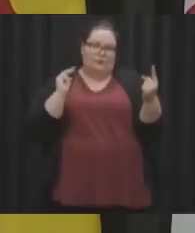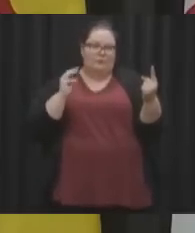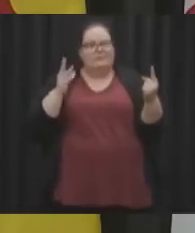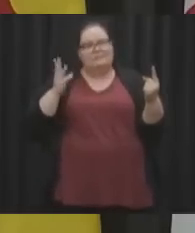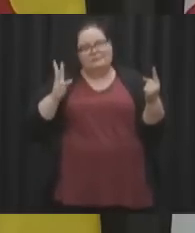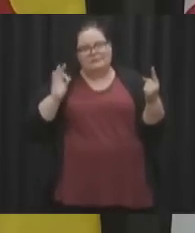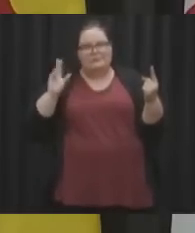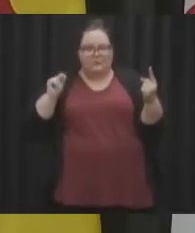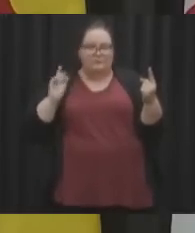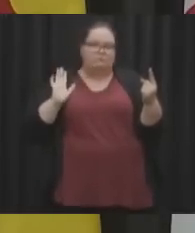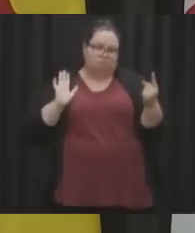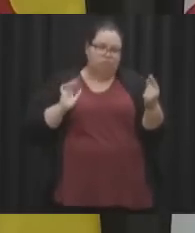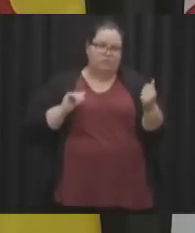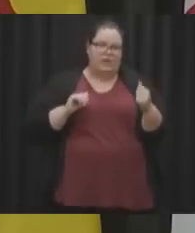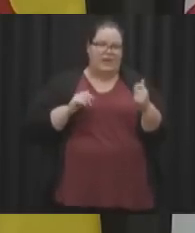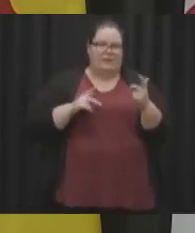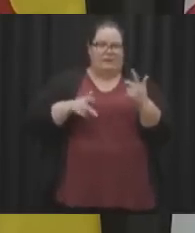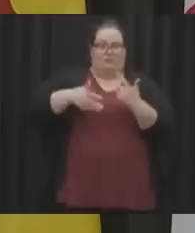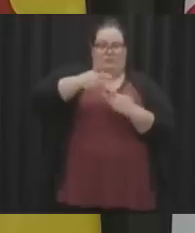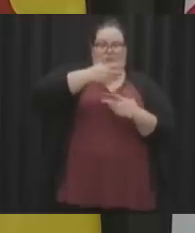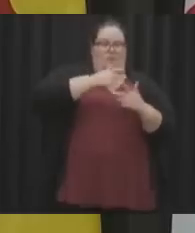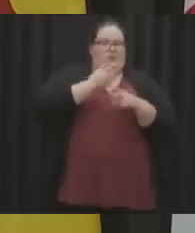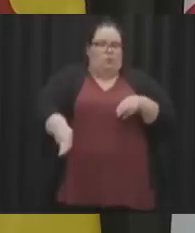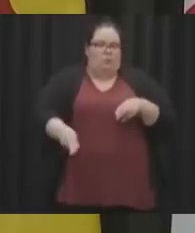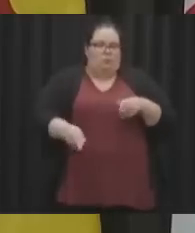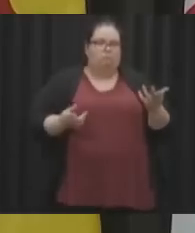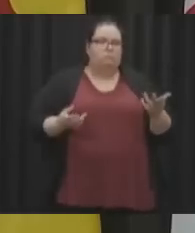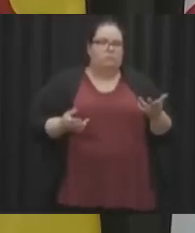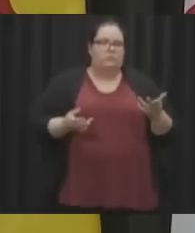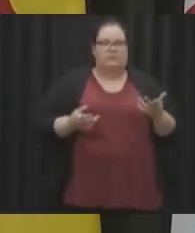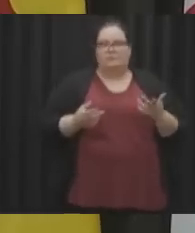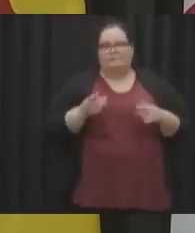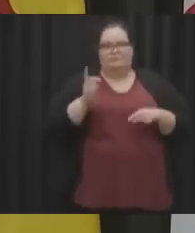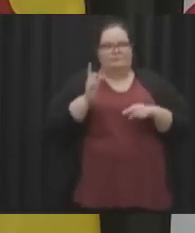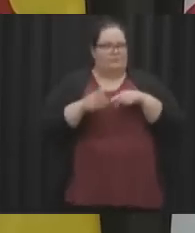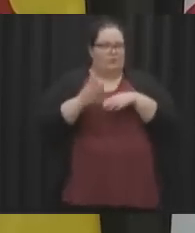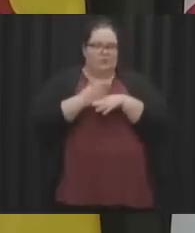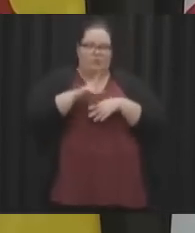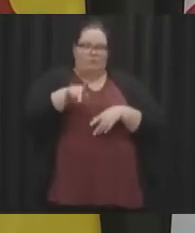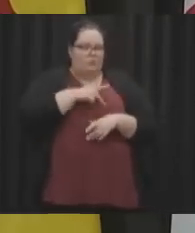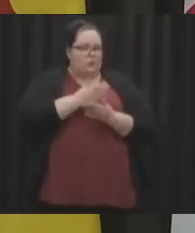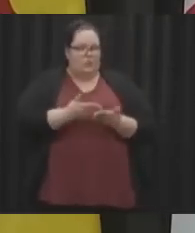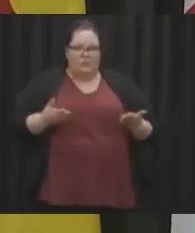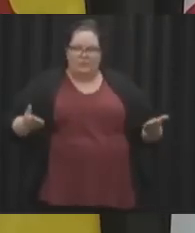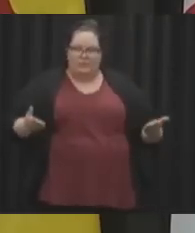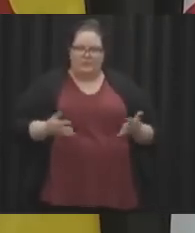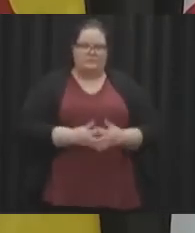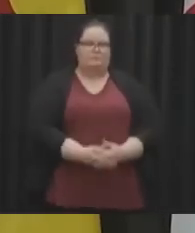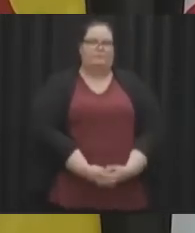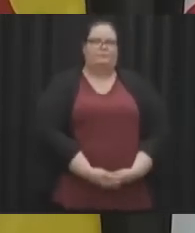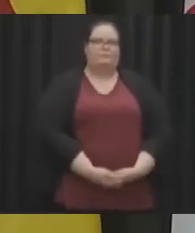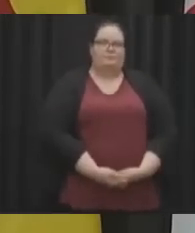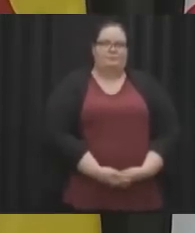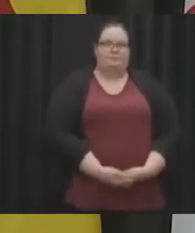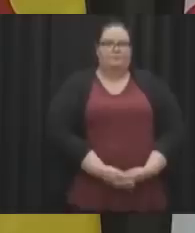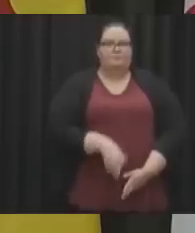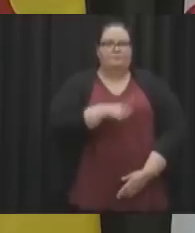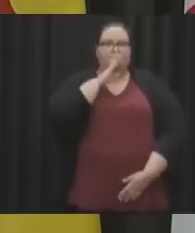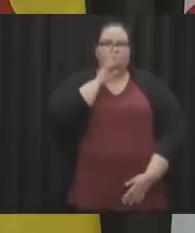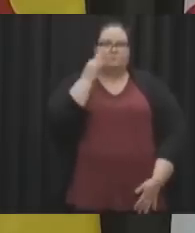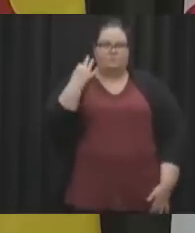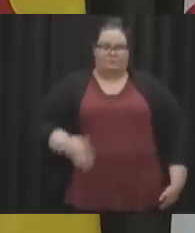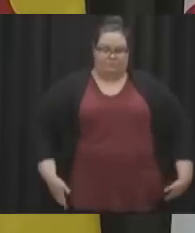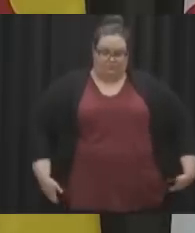sur le plan émotionnel. So I had a conversation with the Chief Medical Officers of Health from Nova